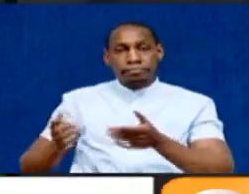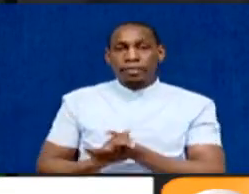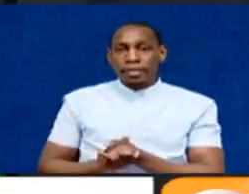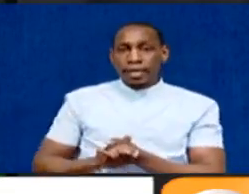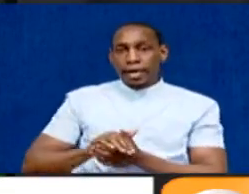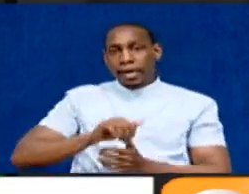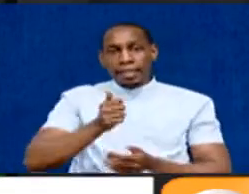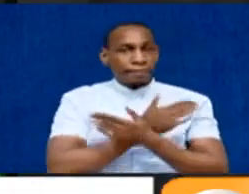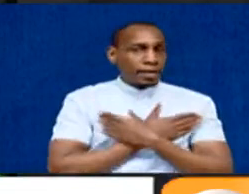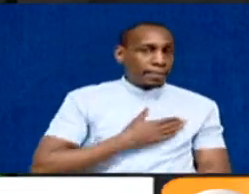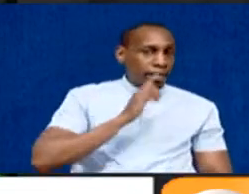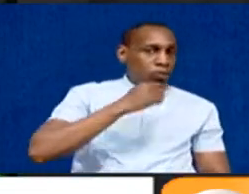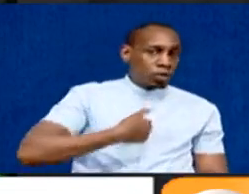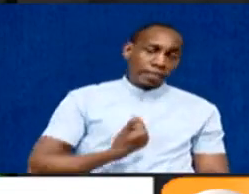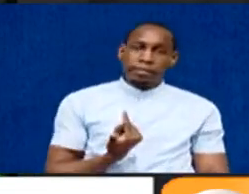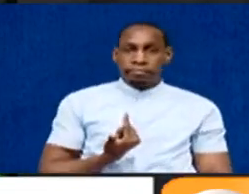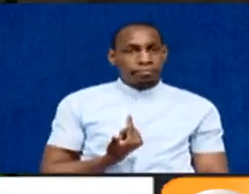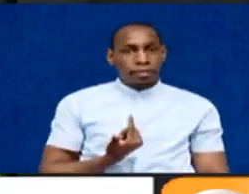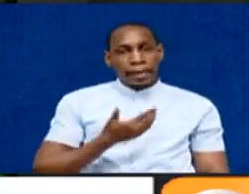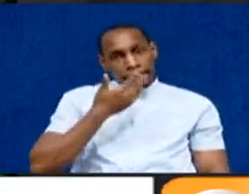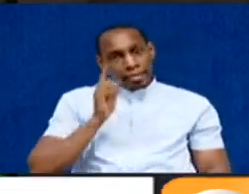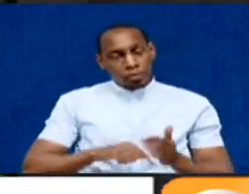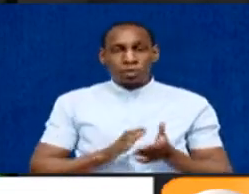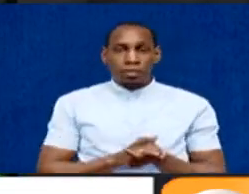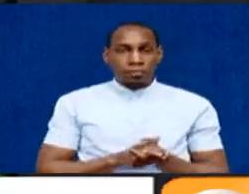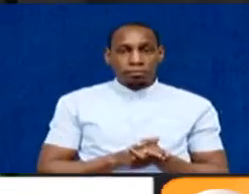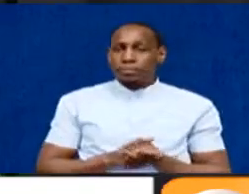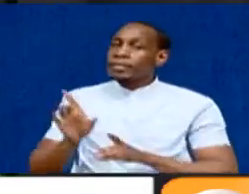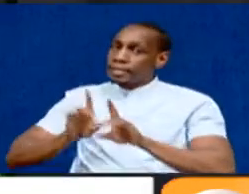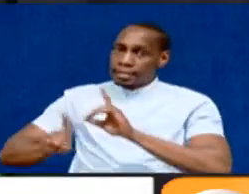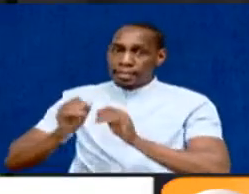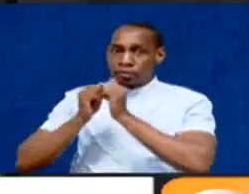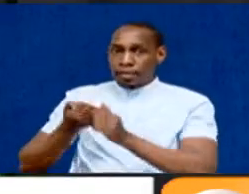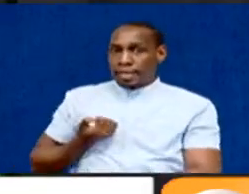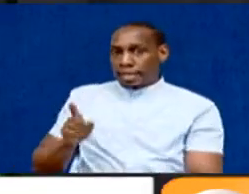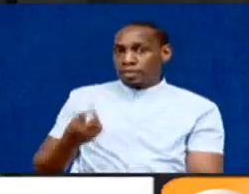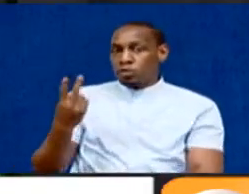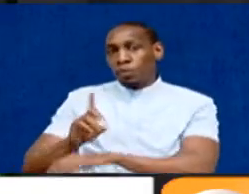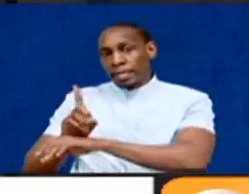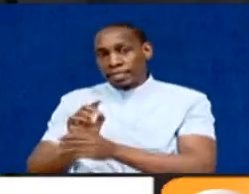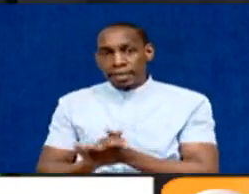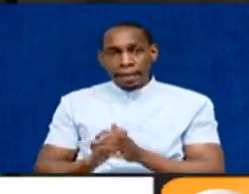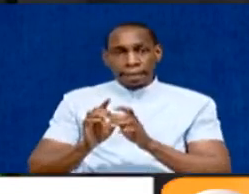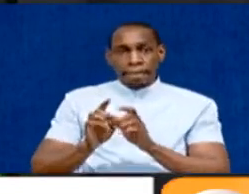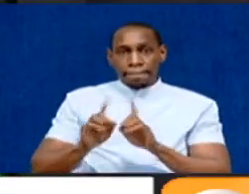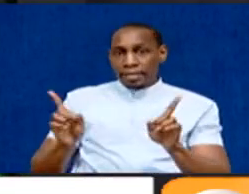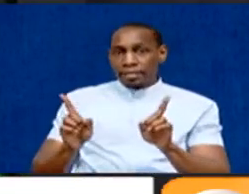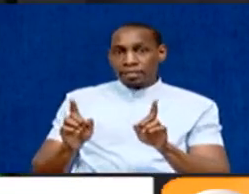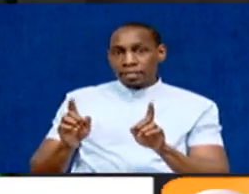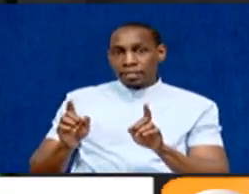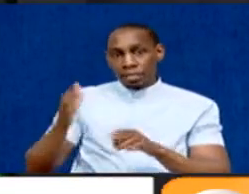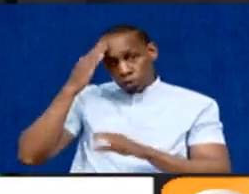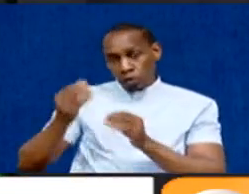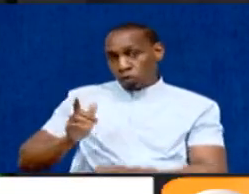my colleague told me it's only wise to just dance with her just for 2 minutes. I didn't know that the